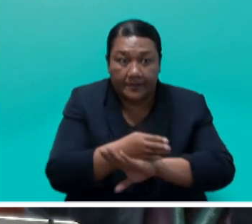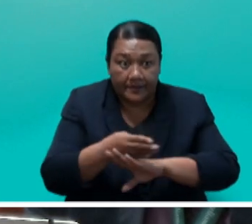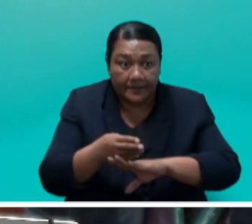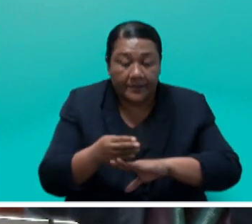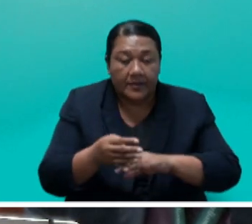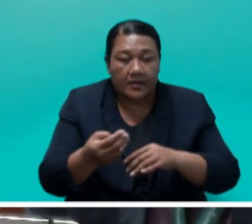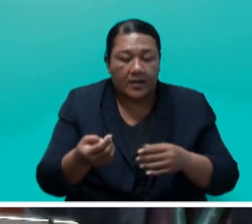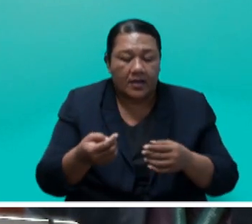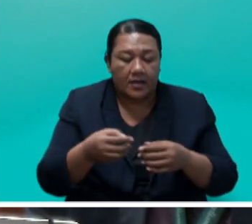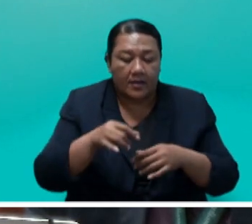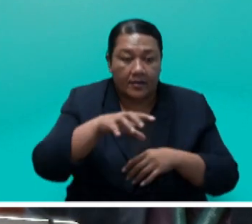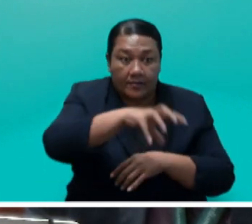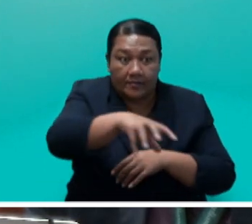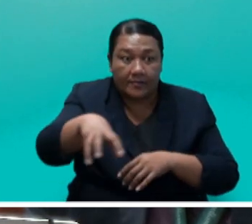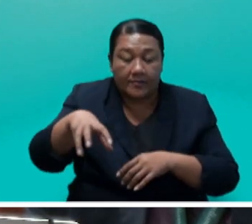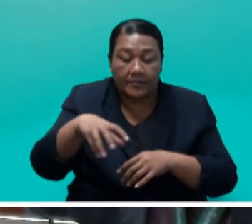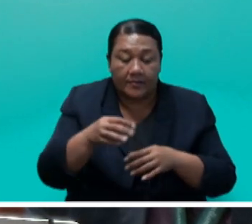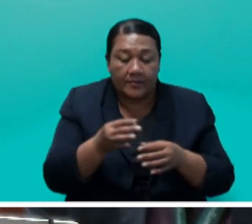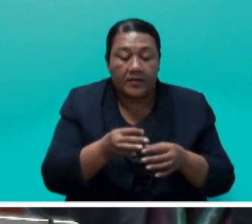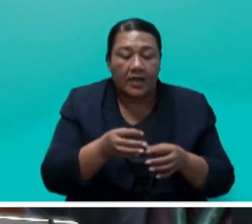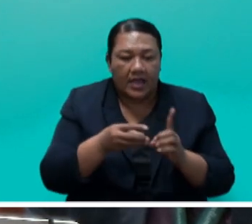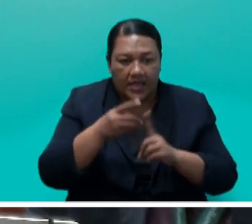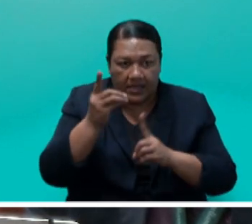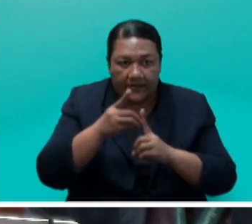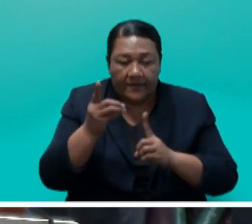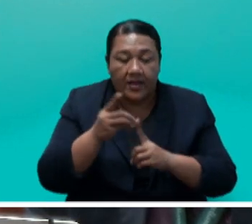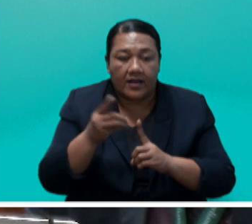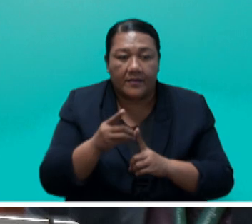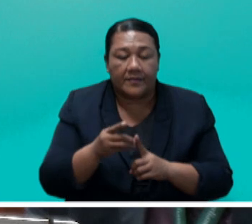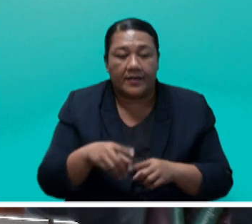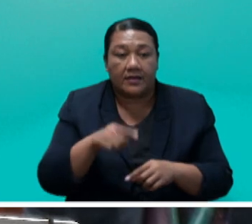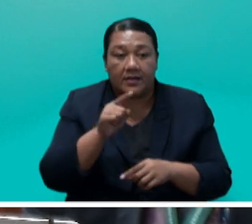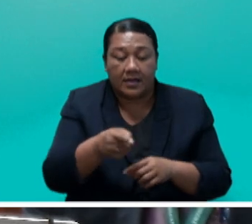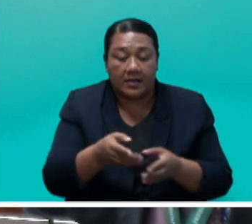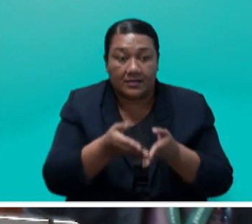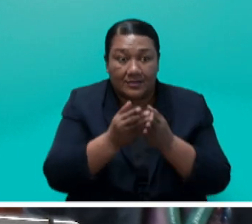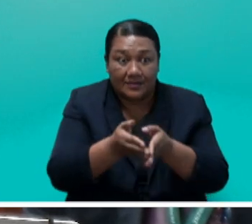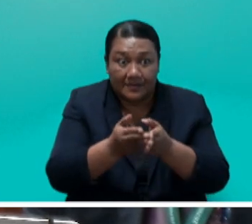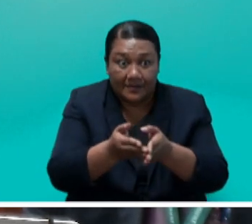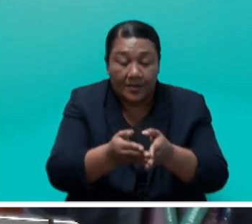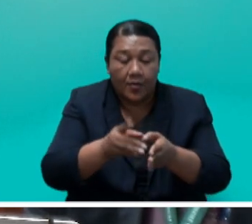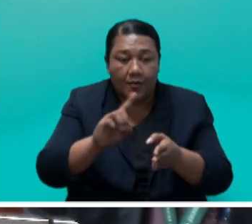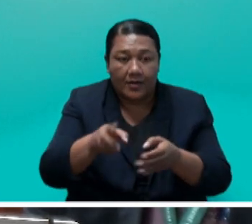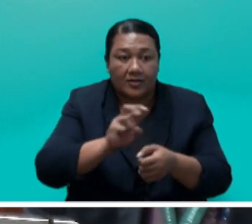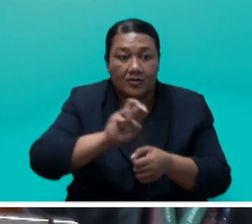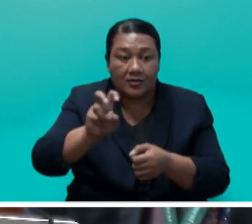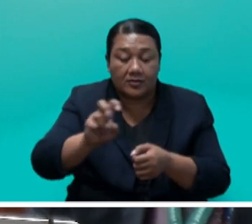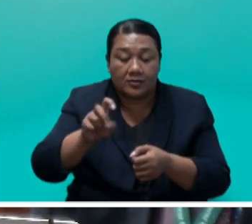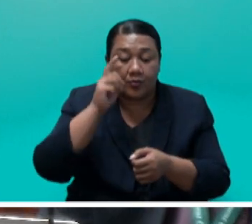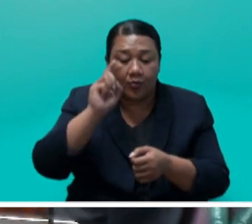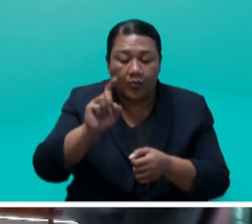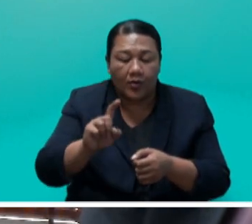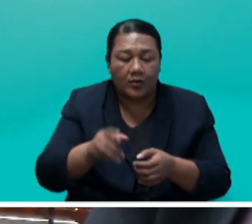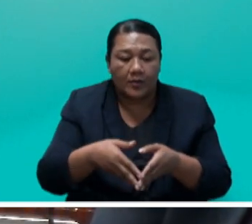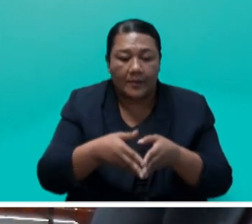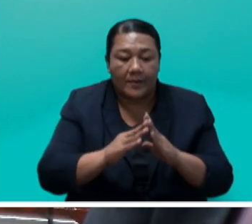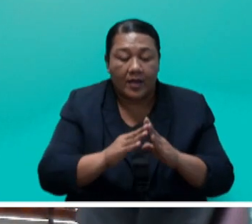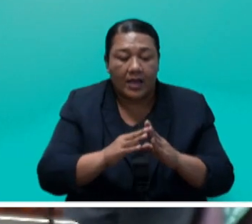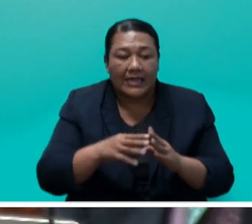promoting sustainable development. Honourable Speaker, the international shipping industry is responsible for transporting 90% of the world's